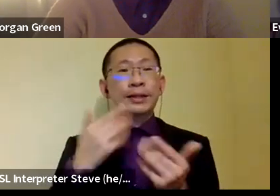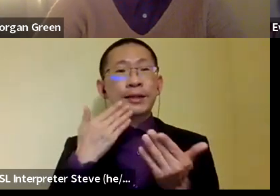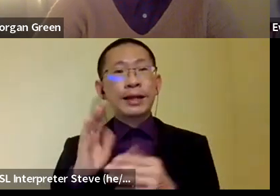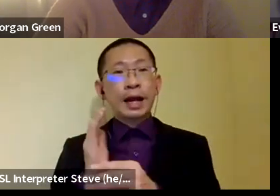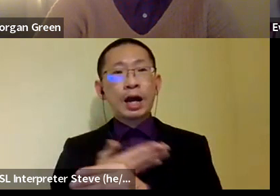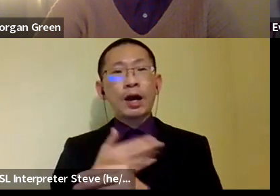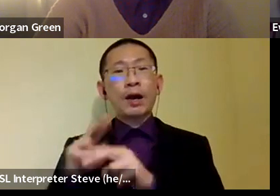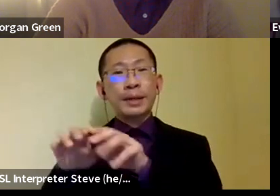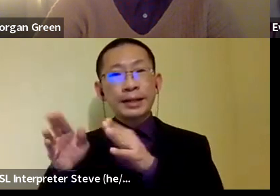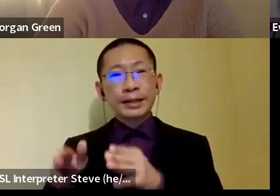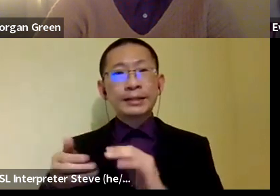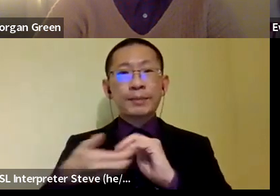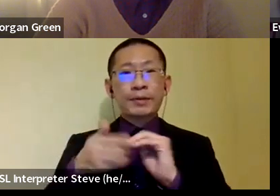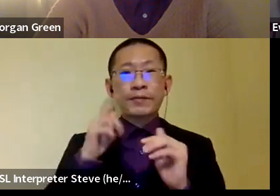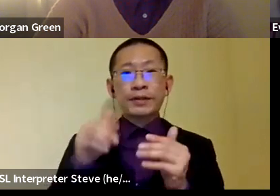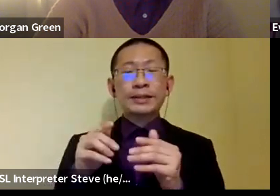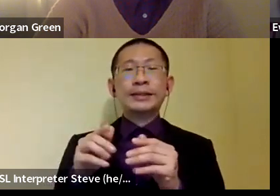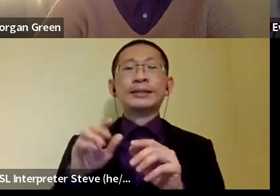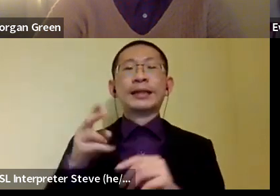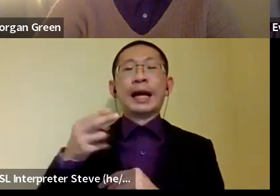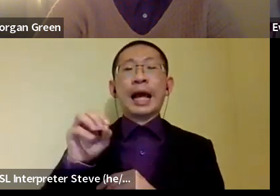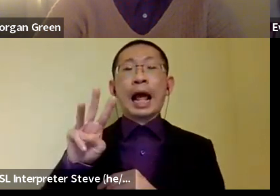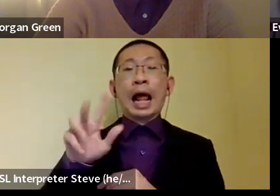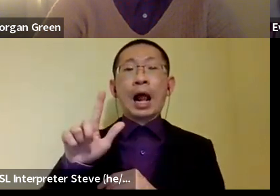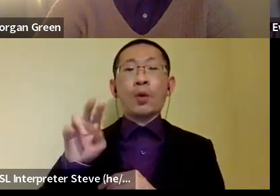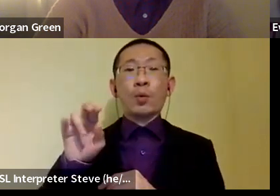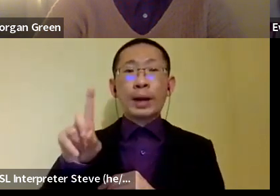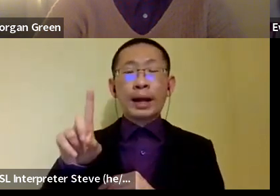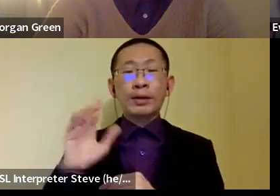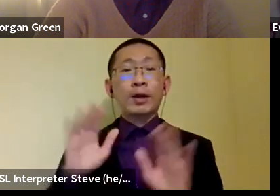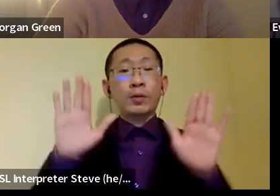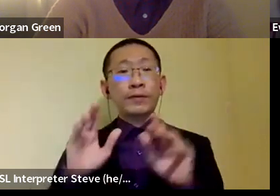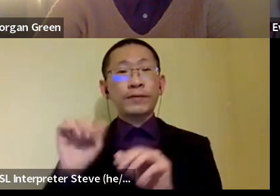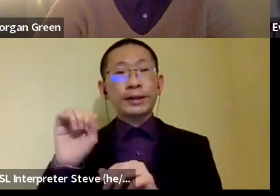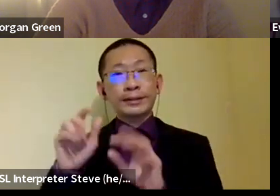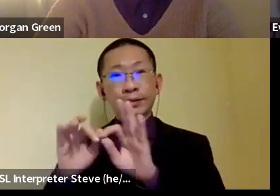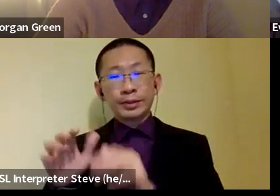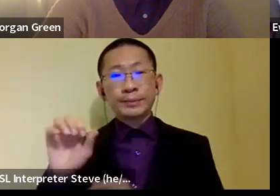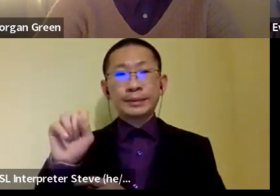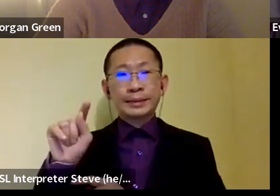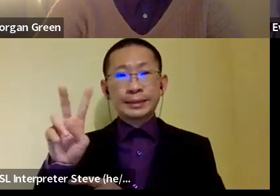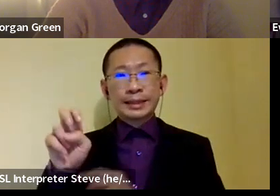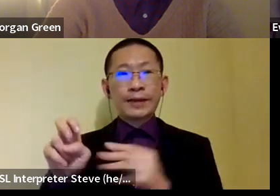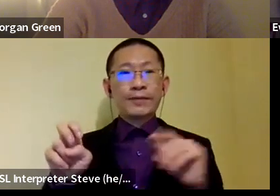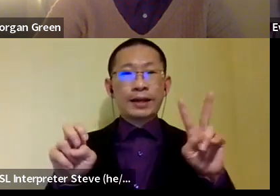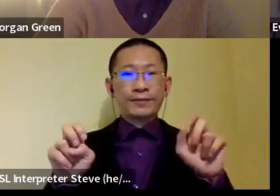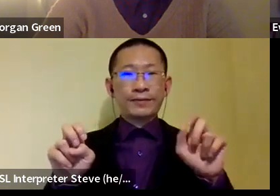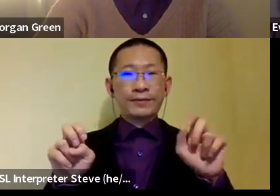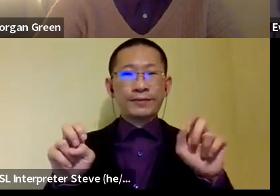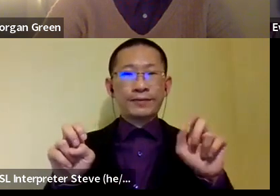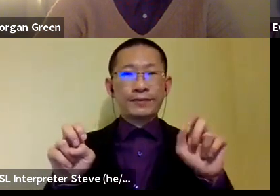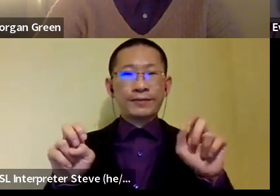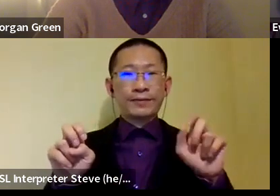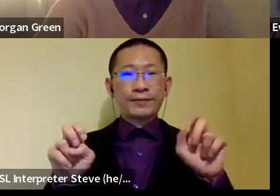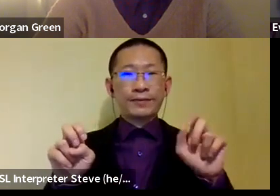panelists, our partners to this event at HowlRound, our wonderful ASL interpreters, Steve, and Valerie, and the